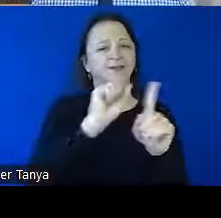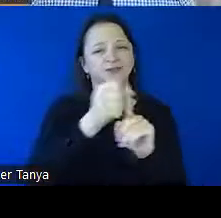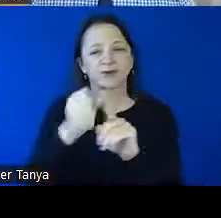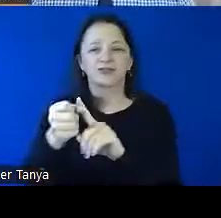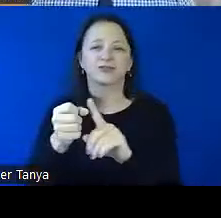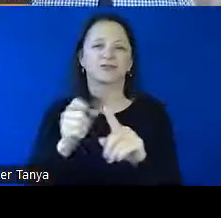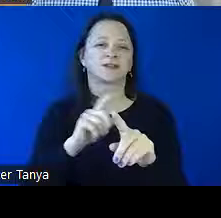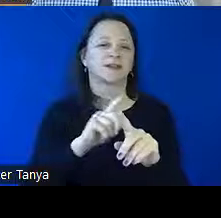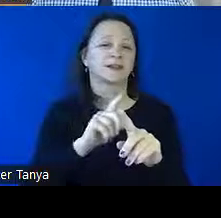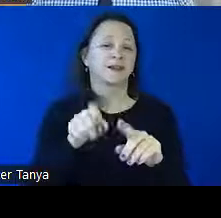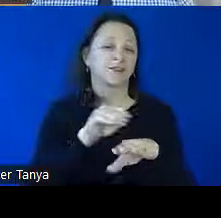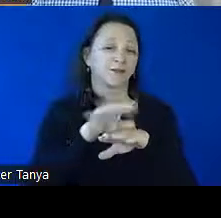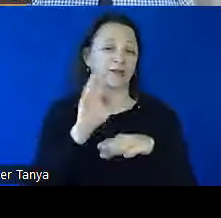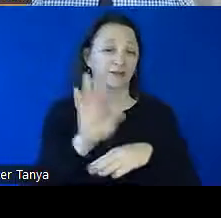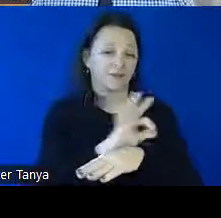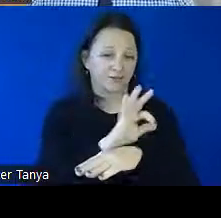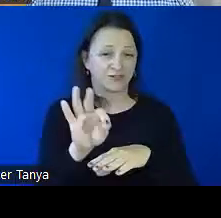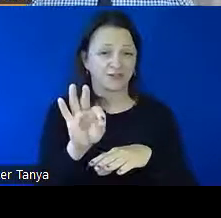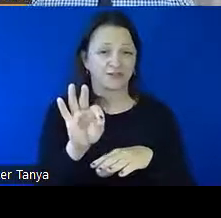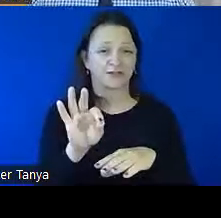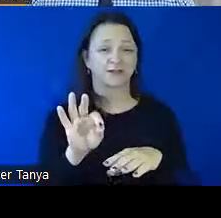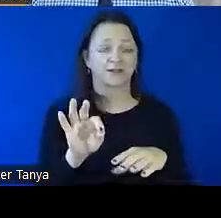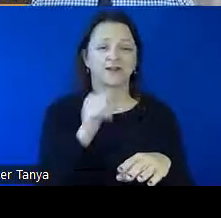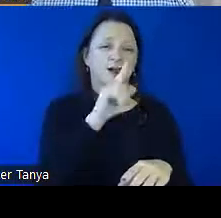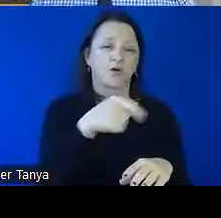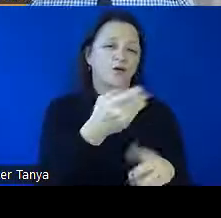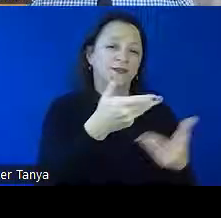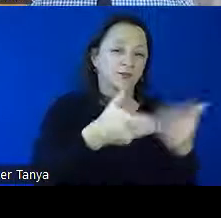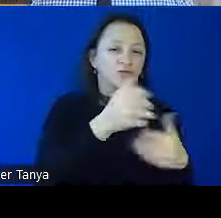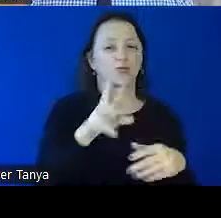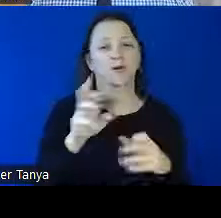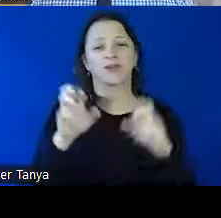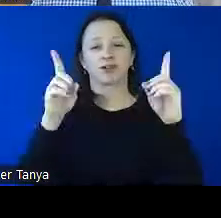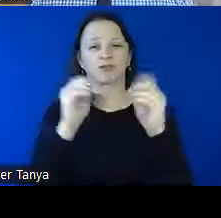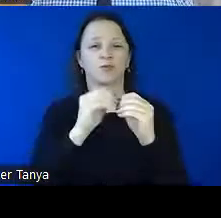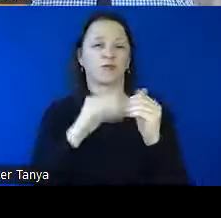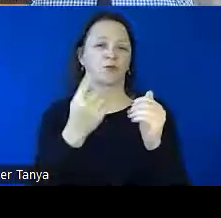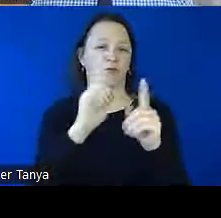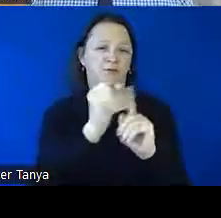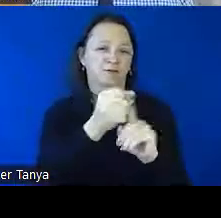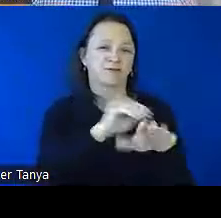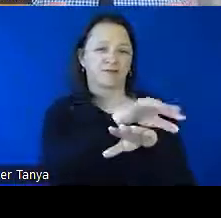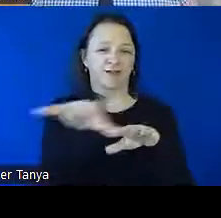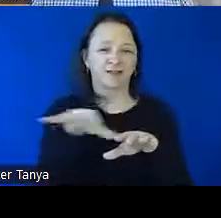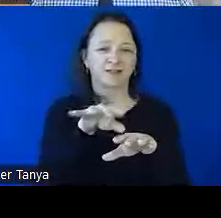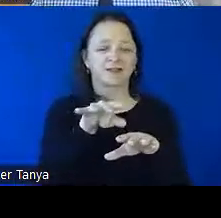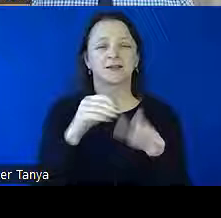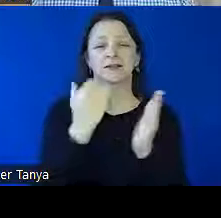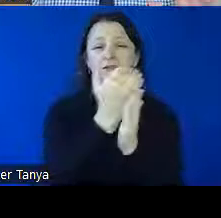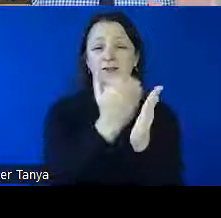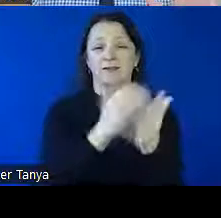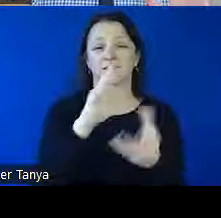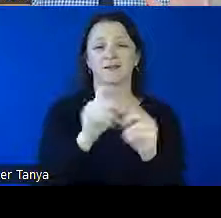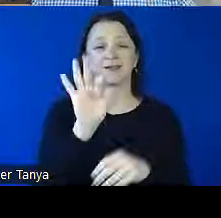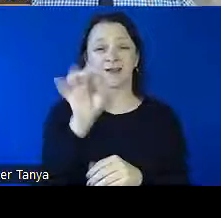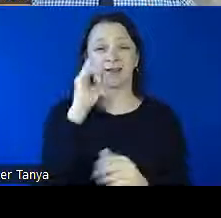has to affect, functioning in one or more areas of the child's life. And again, we need actually, even though I've listed all those 9 symptoms